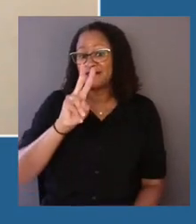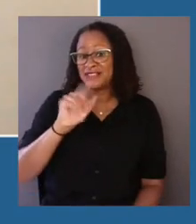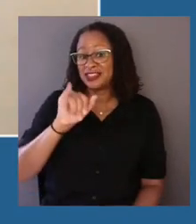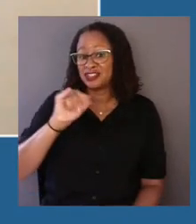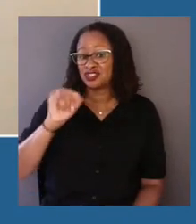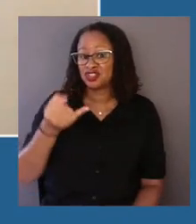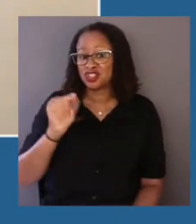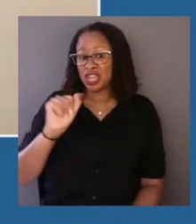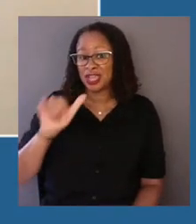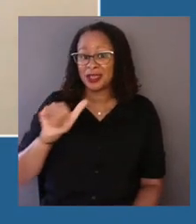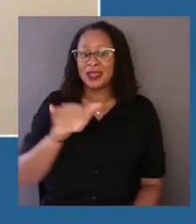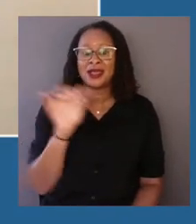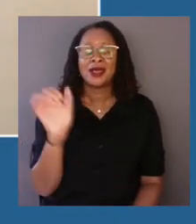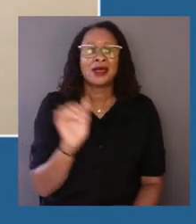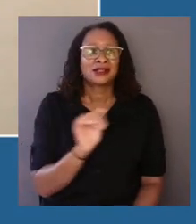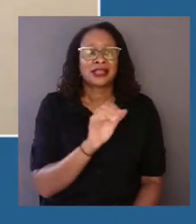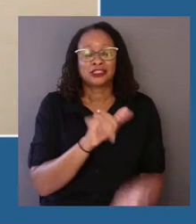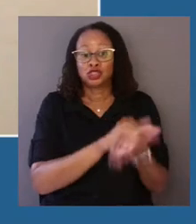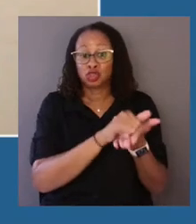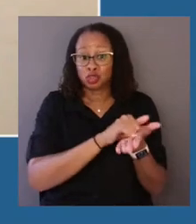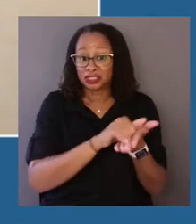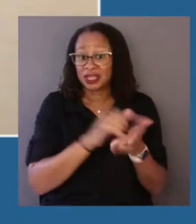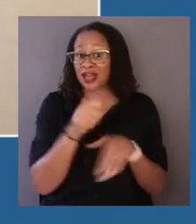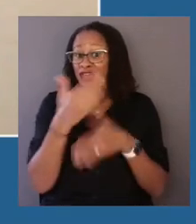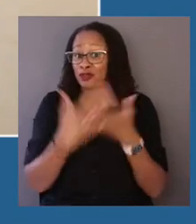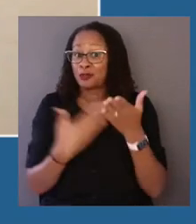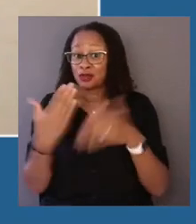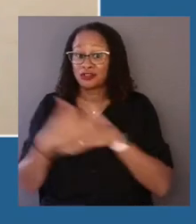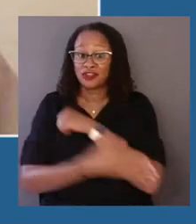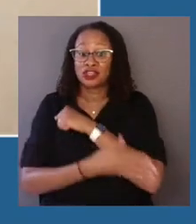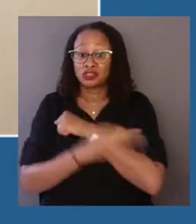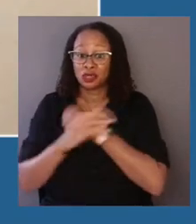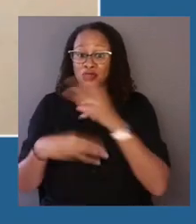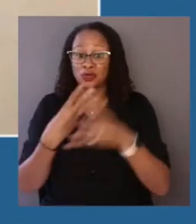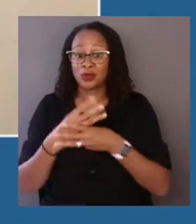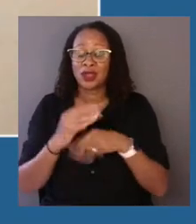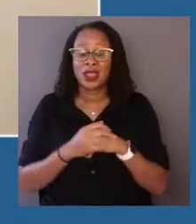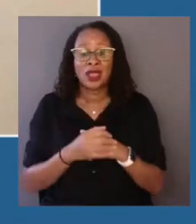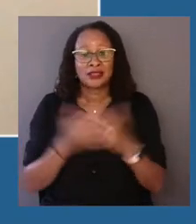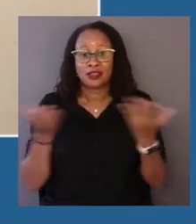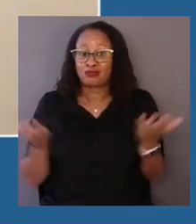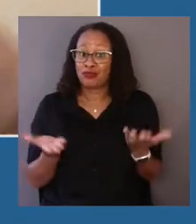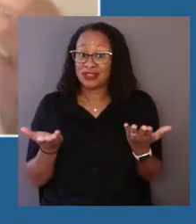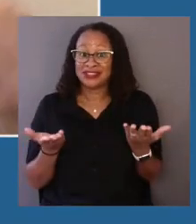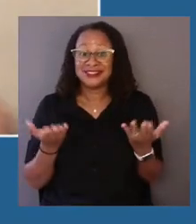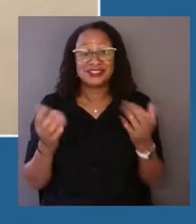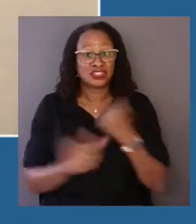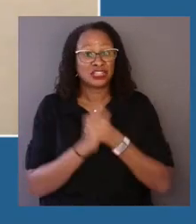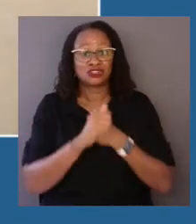of the country and the world, the effects of climate change are a present danger, not a future risk, right?